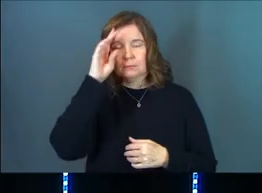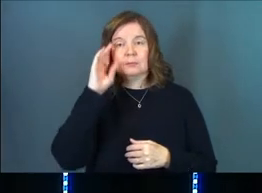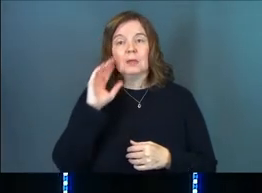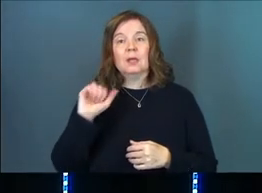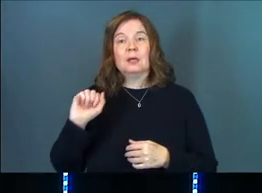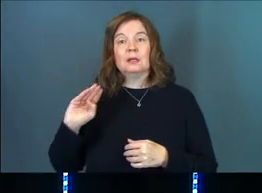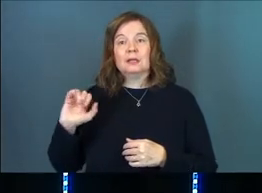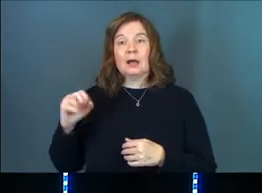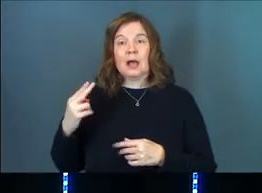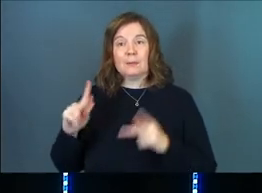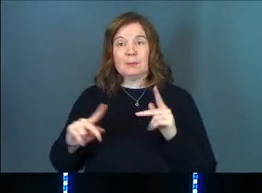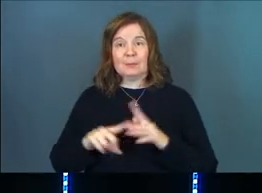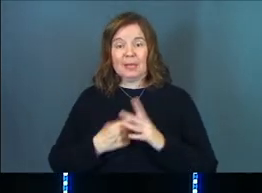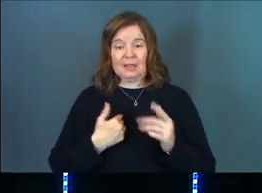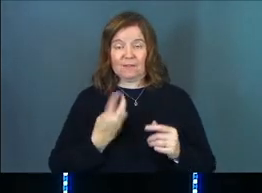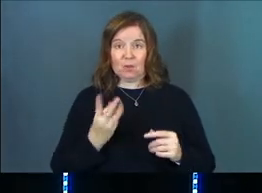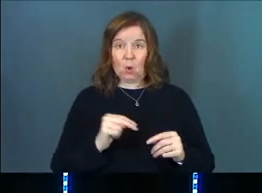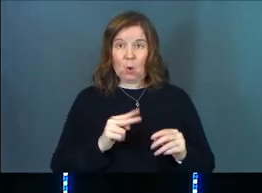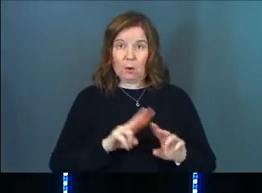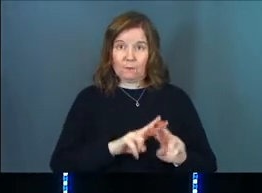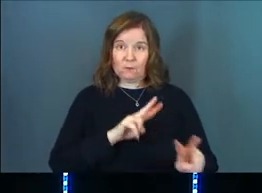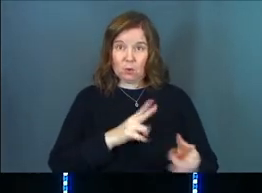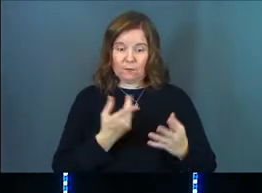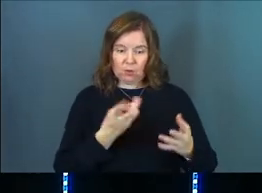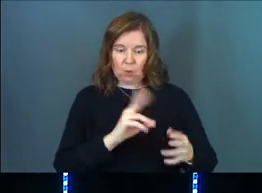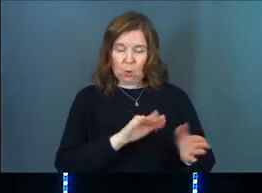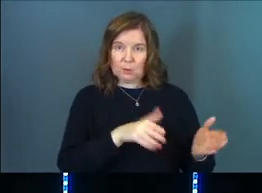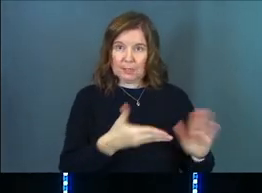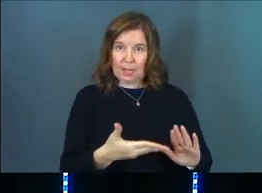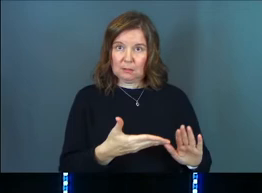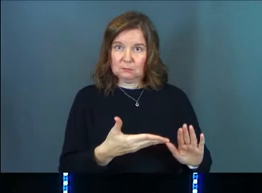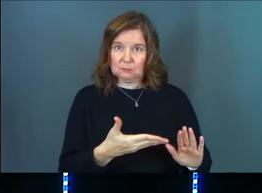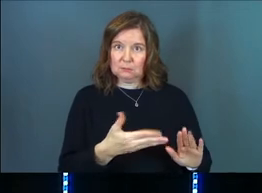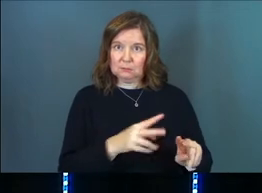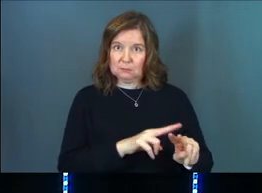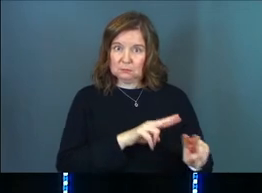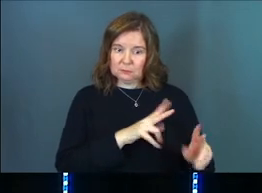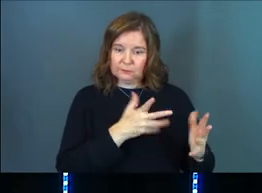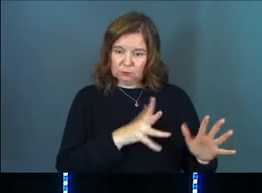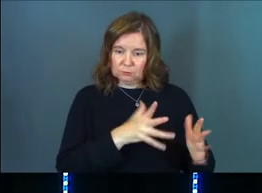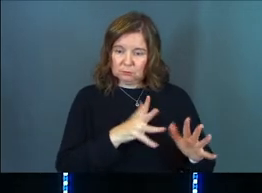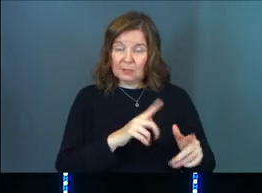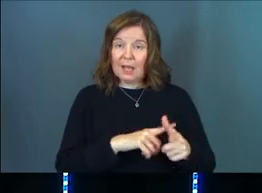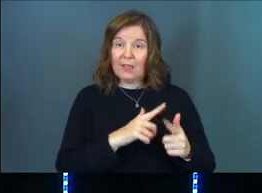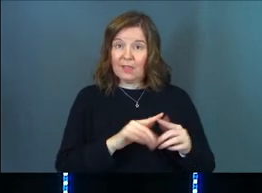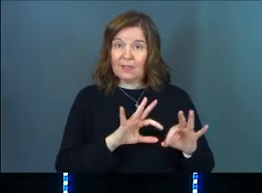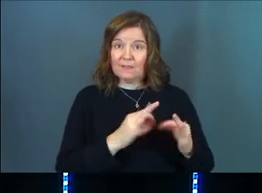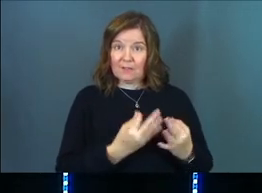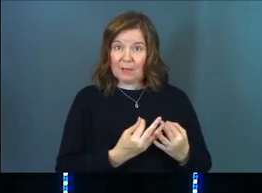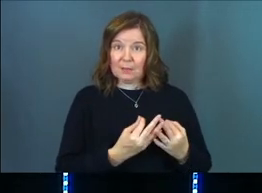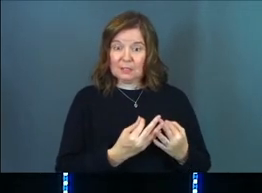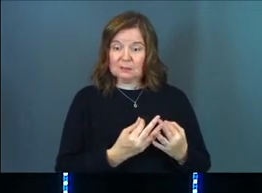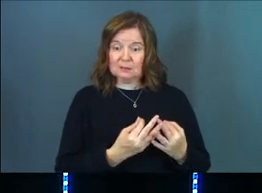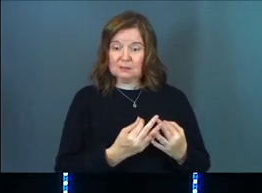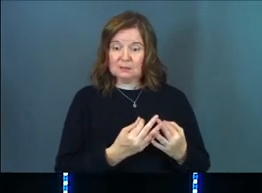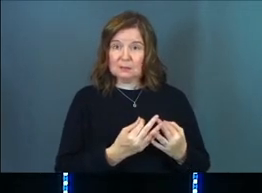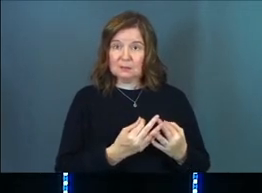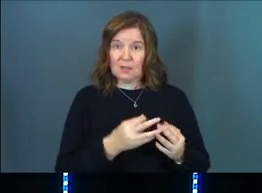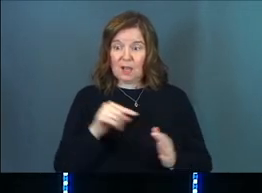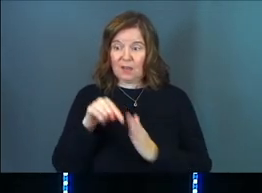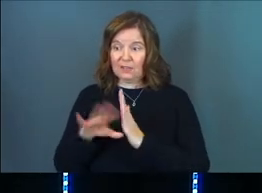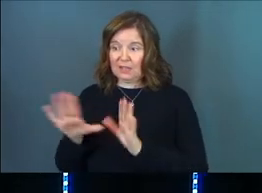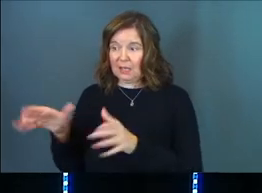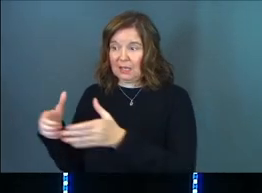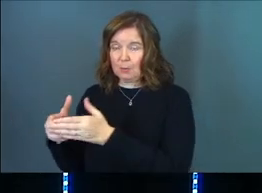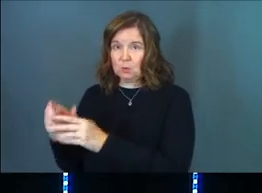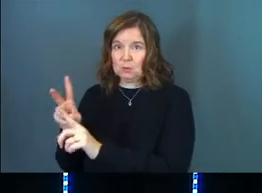the Amish began to have their own funeral services for their own dead. And then the family of the killer